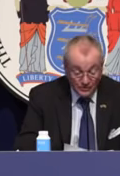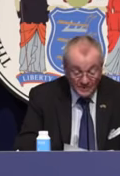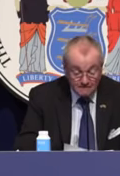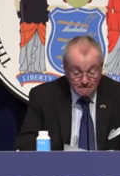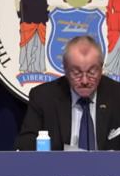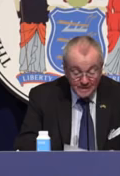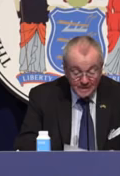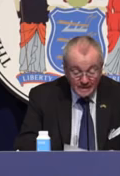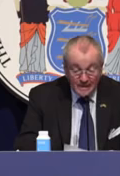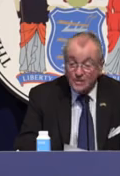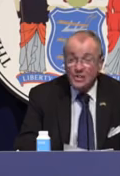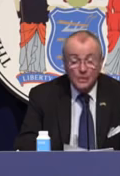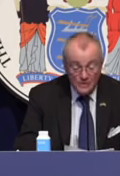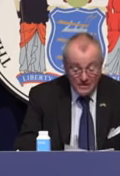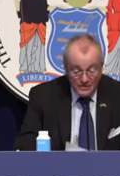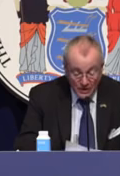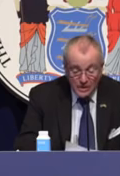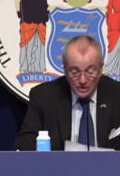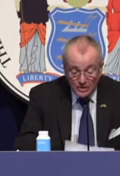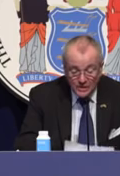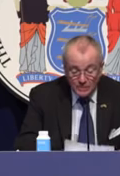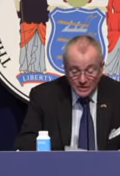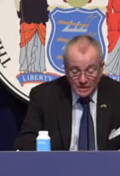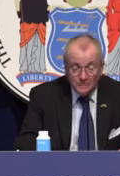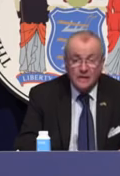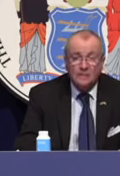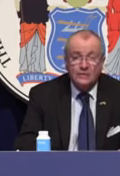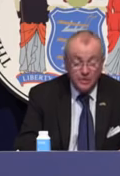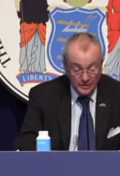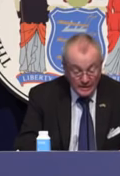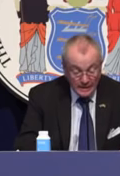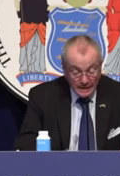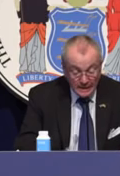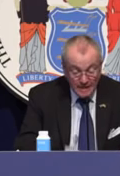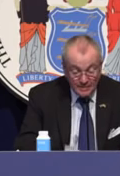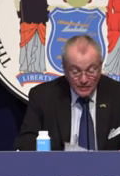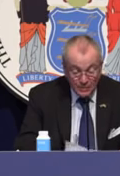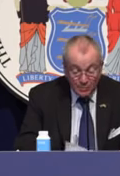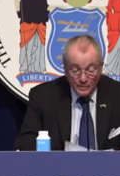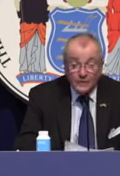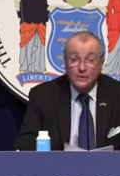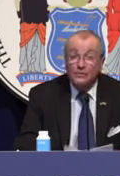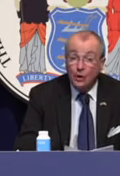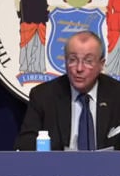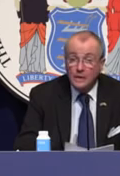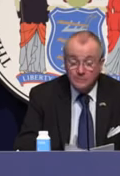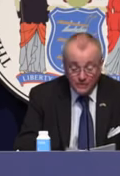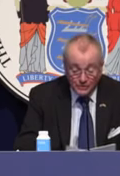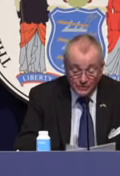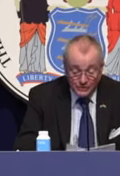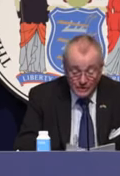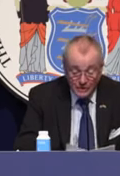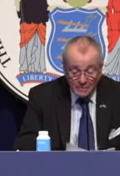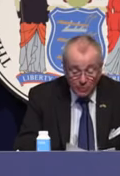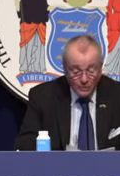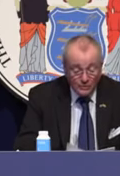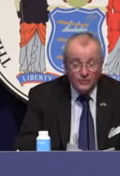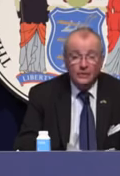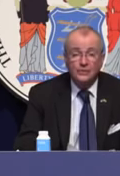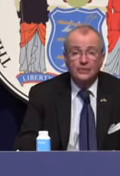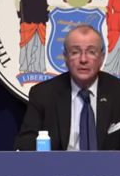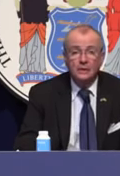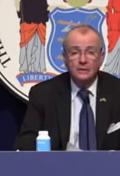the most. As I said, it was a very good and productive conversation, and I'm happy to report that it has already produced